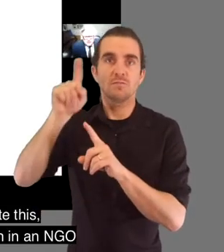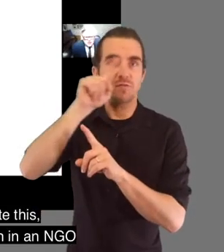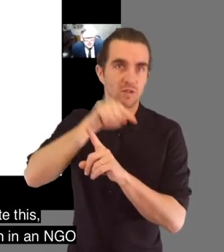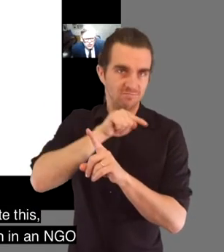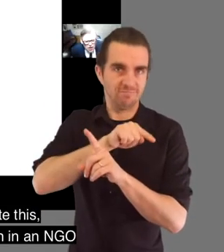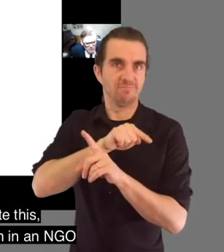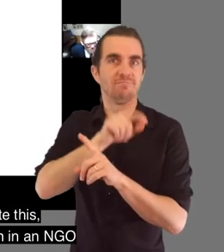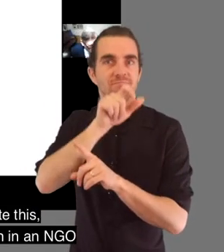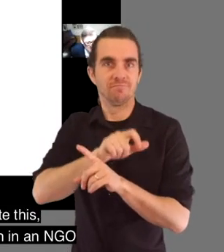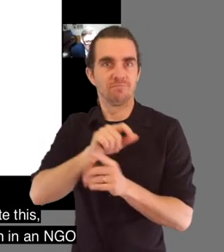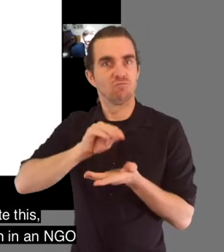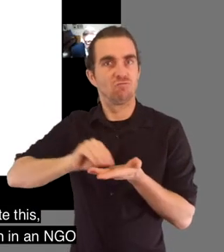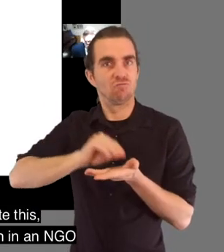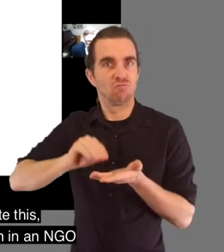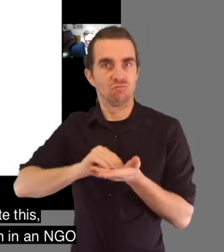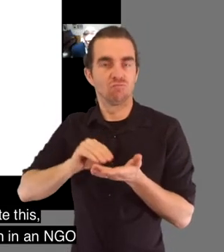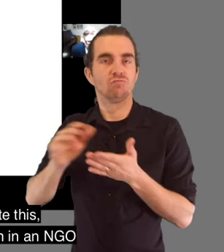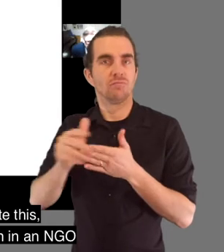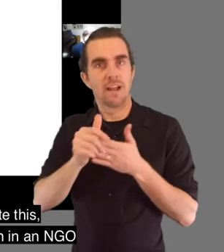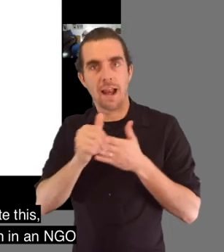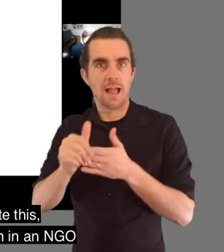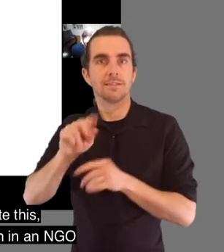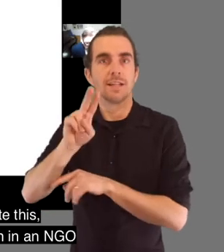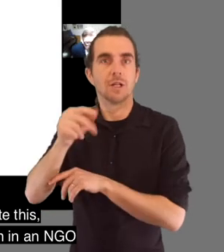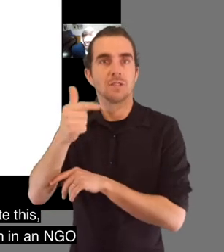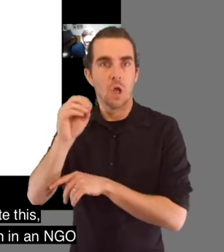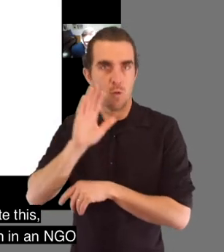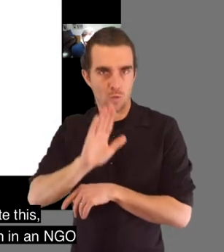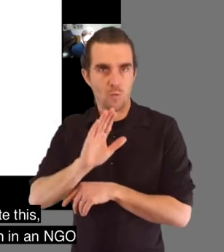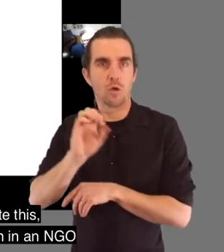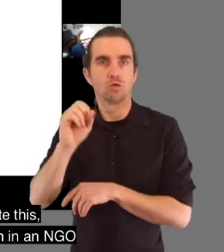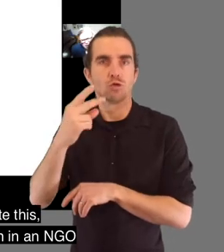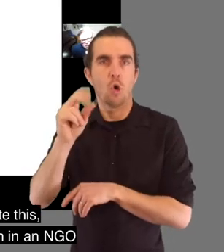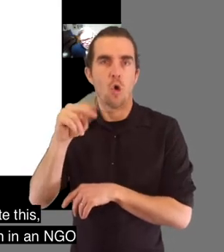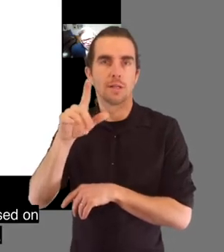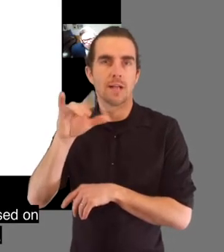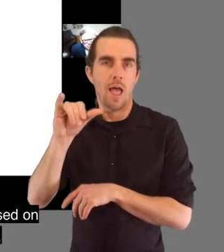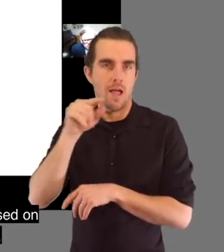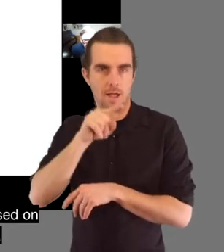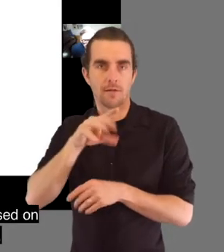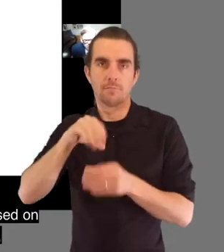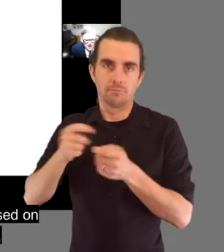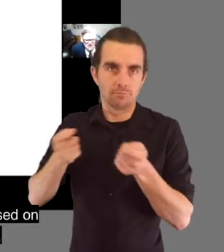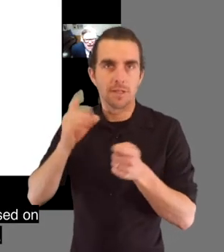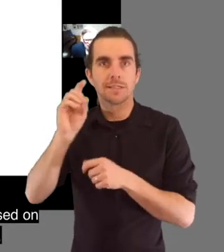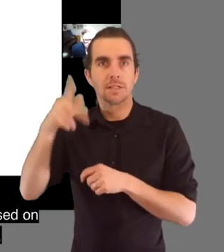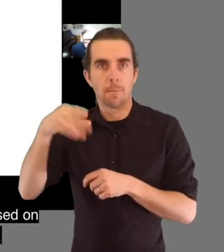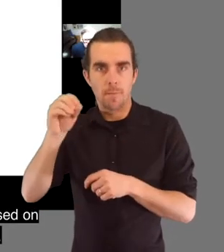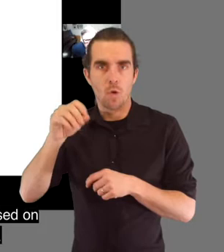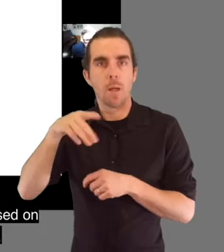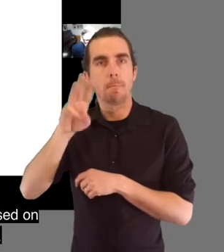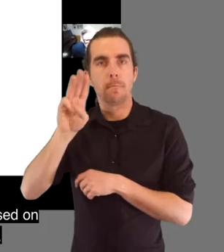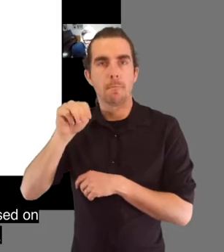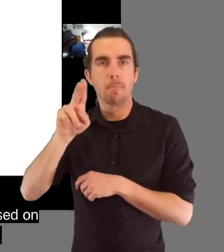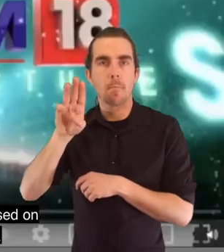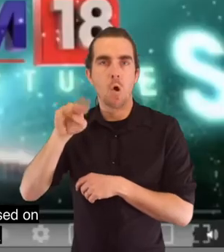this, Shonali Bose, who is the leading person in an NGO, DPO, ADAPT